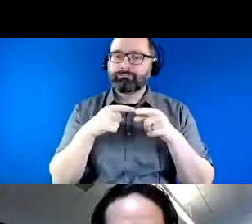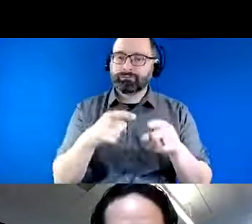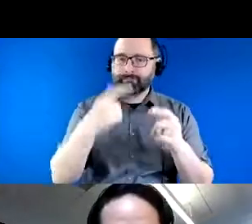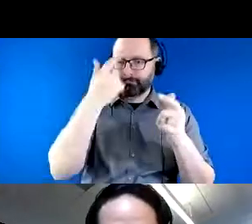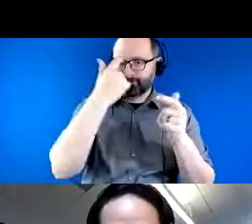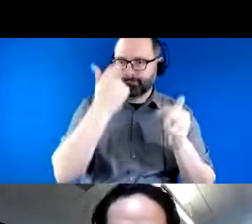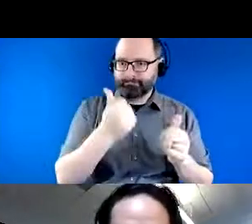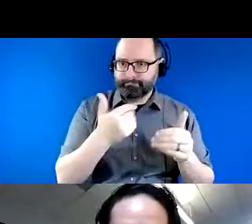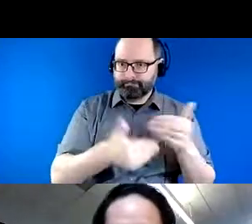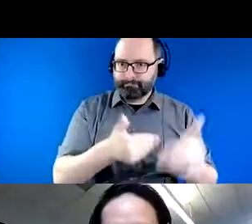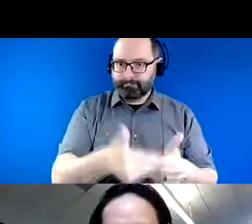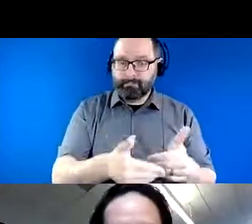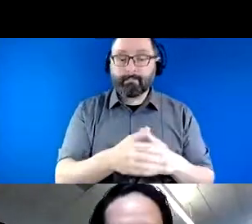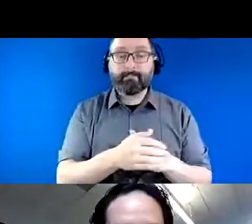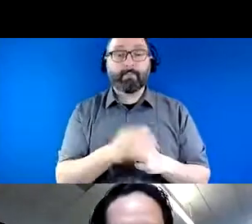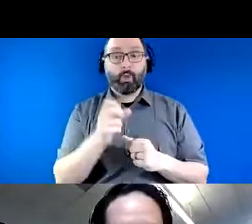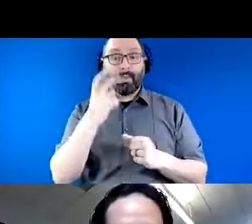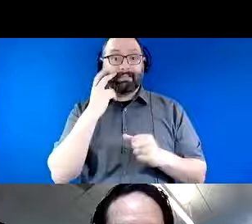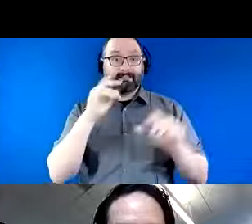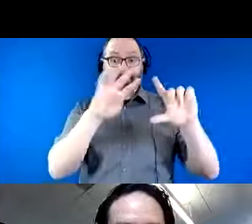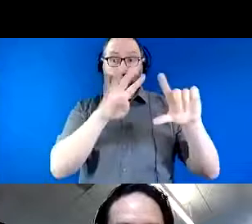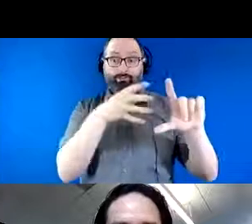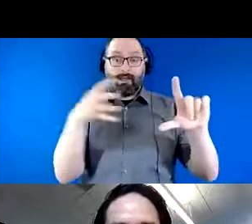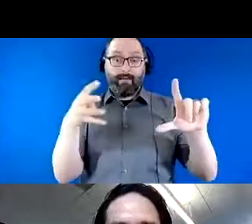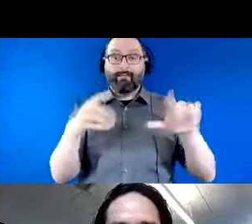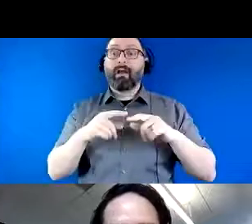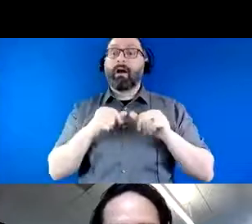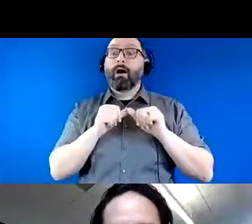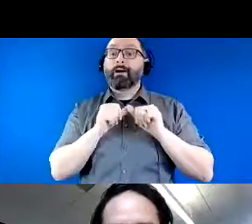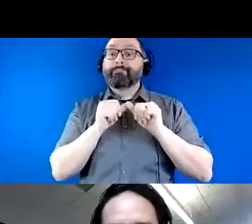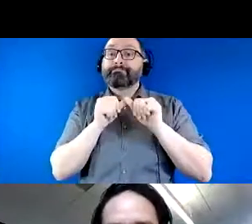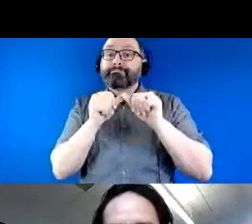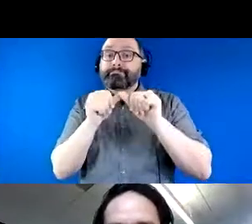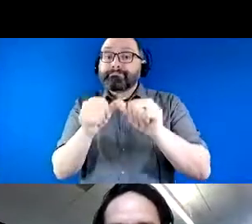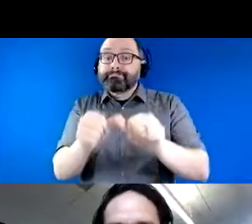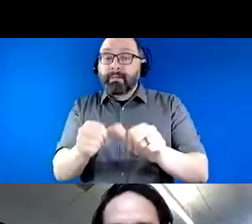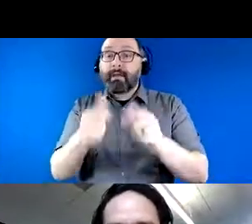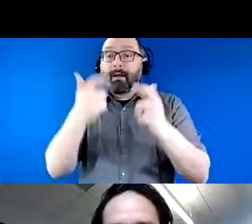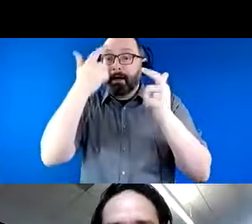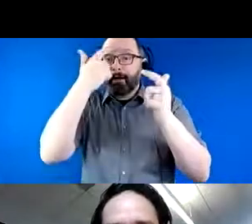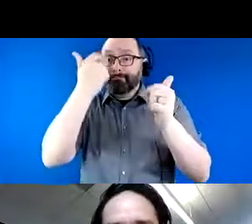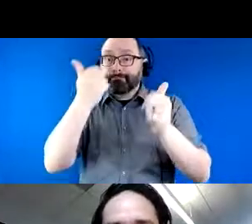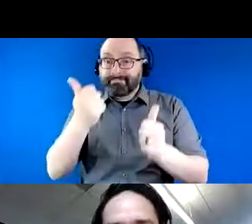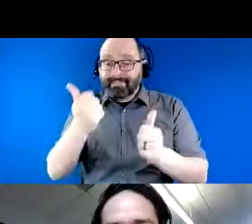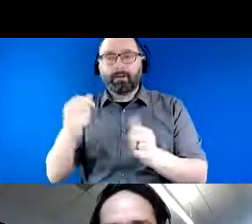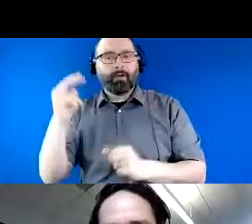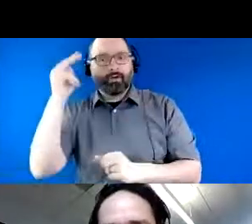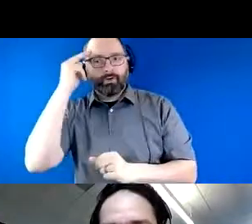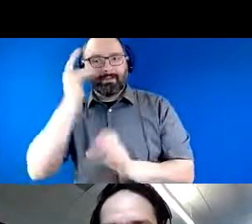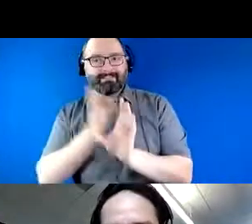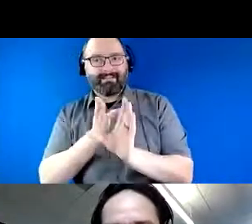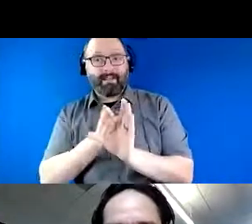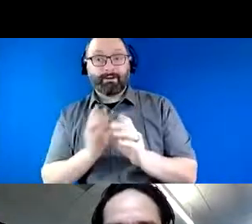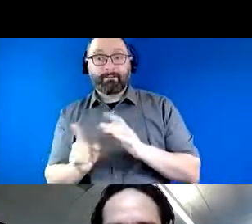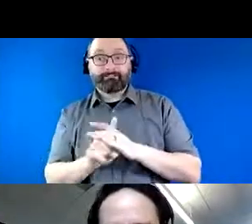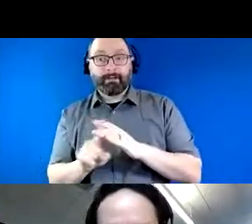see here in this graph, as the disease progresses, the prevalence of neuropsychiatric symptoms increases too,